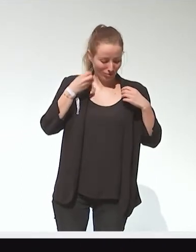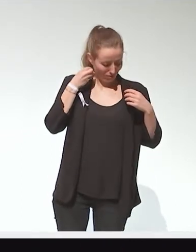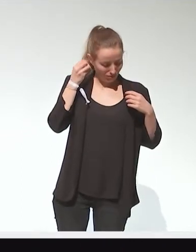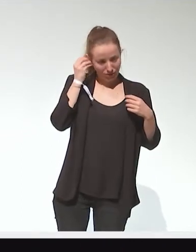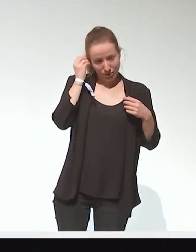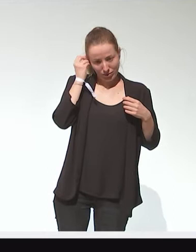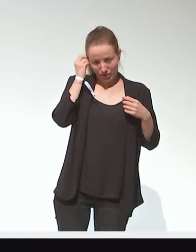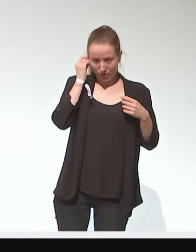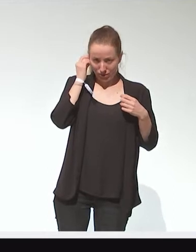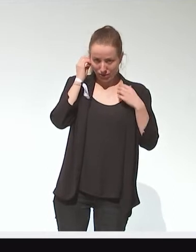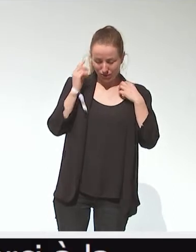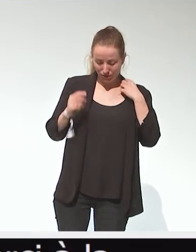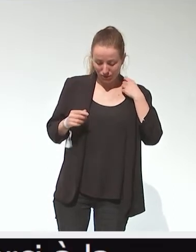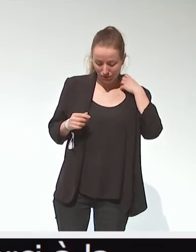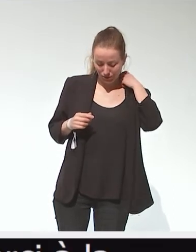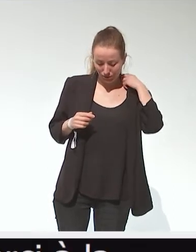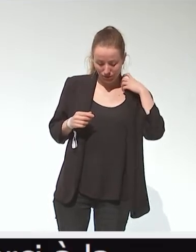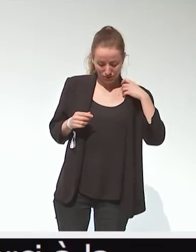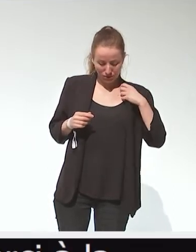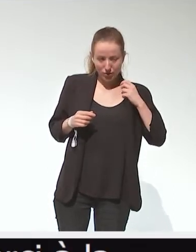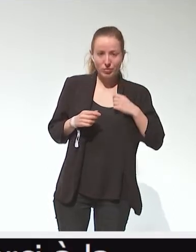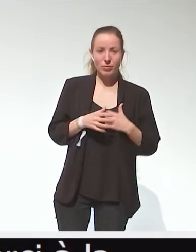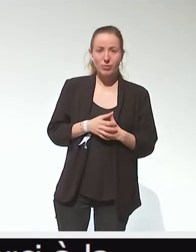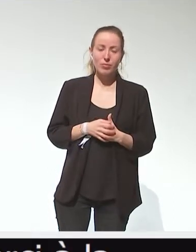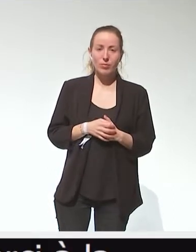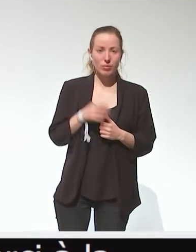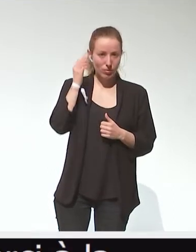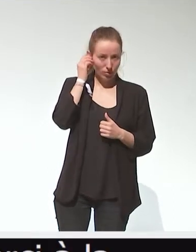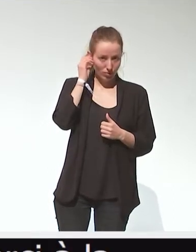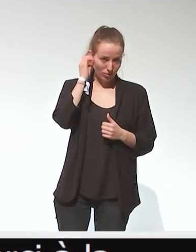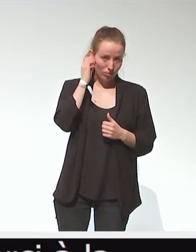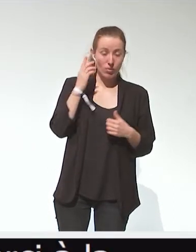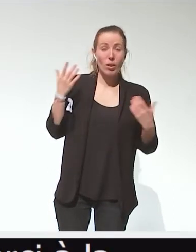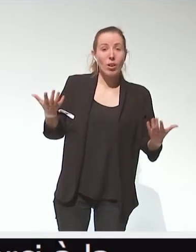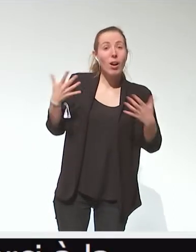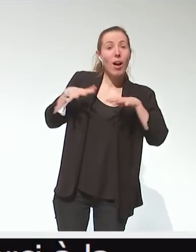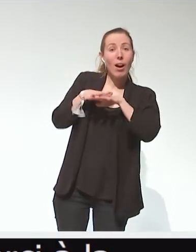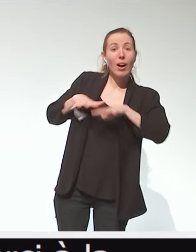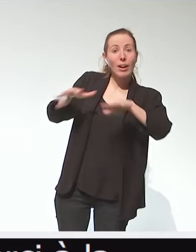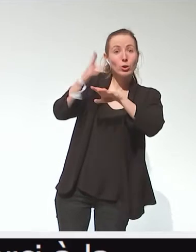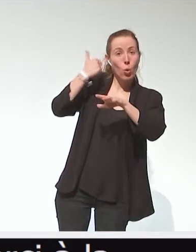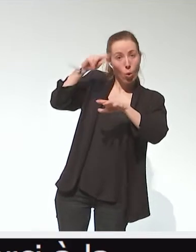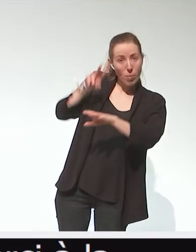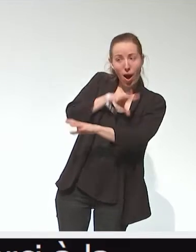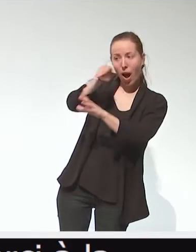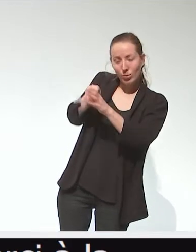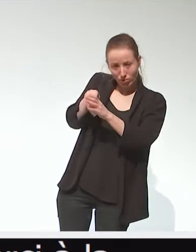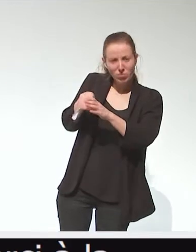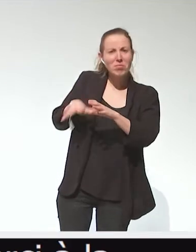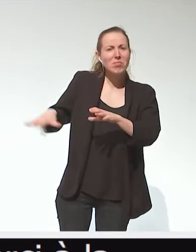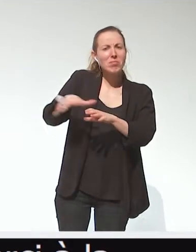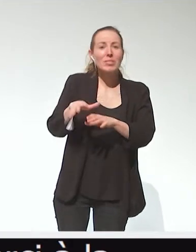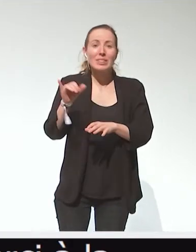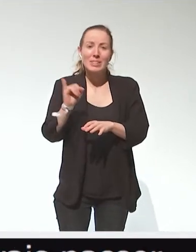I'm going to speak English, in fact. A European network which brings together basically the non-profit social